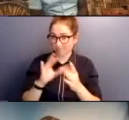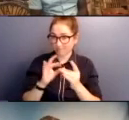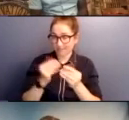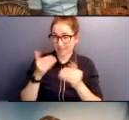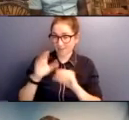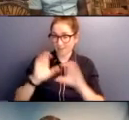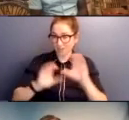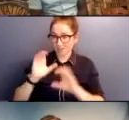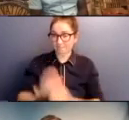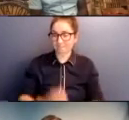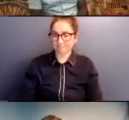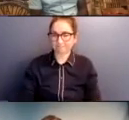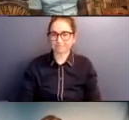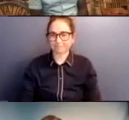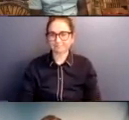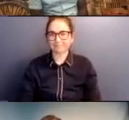chat.